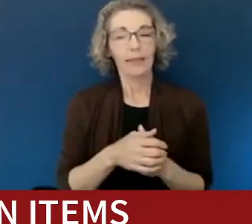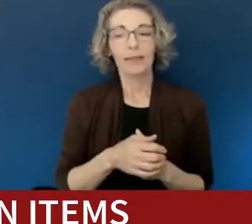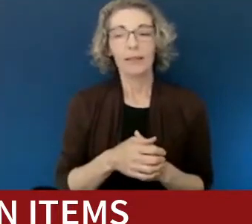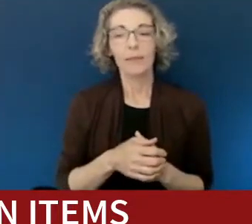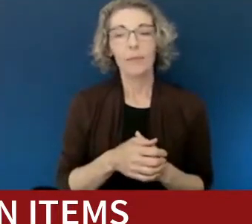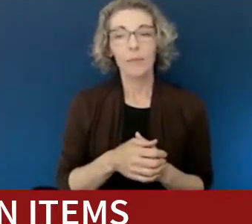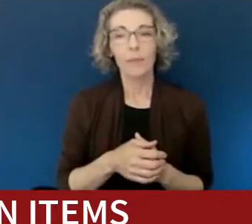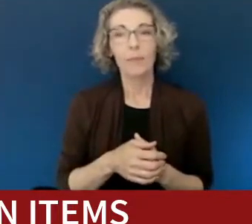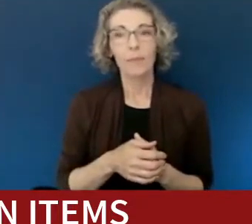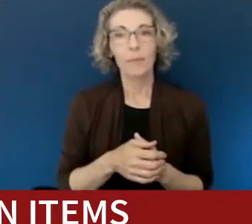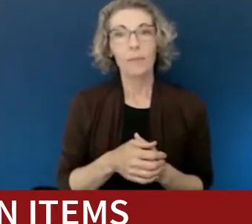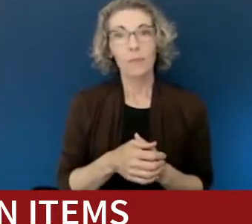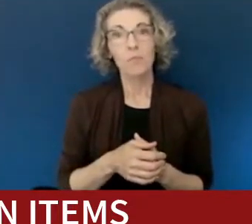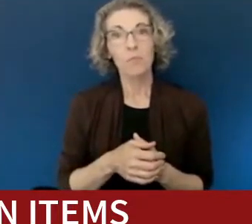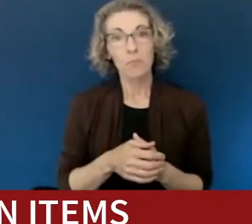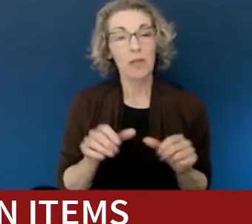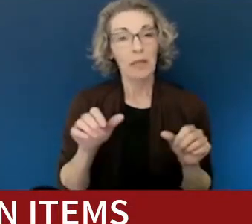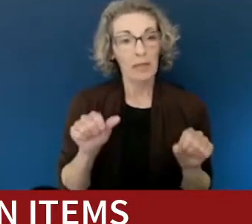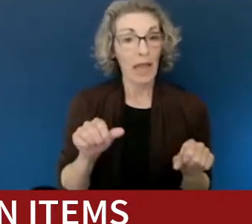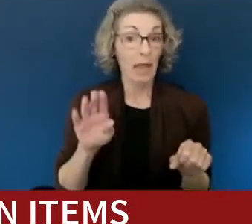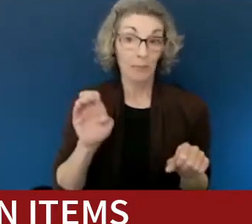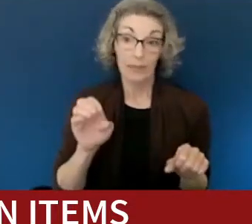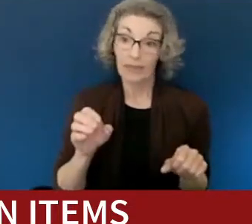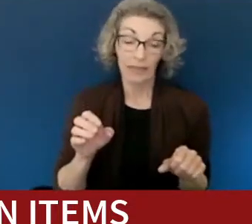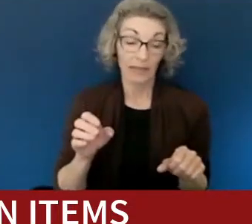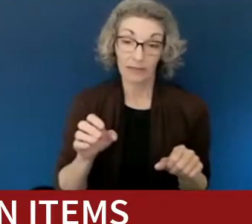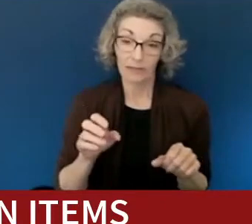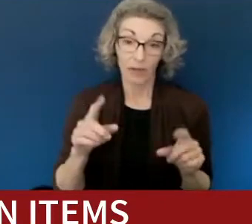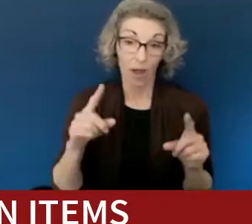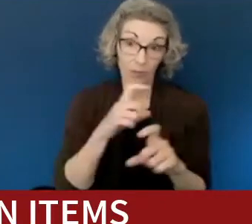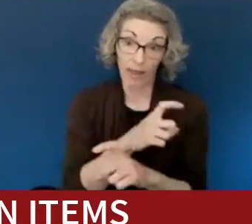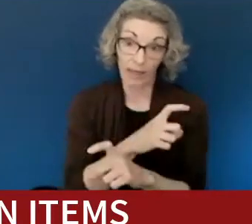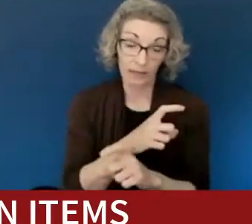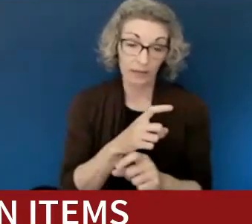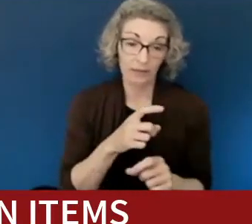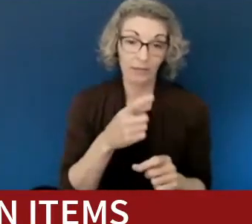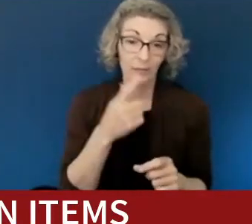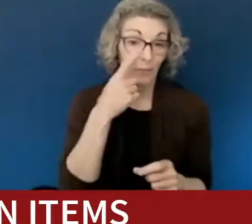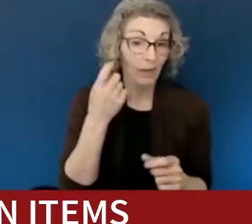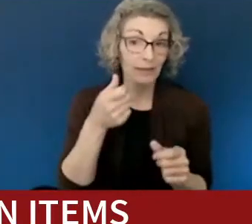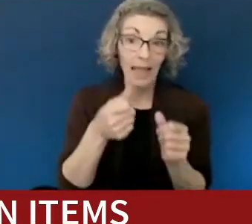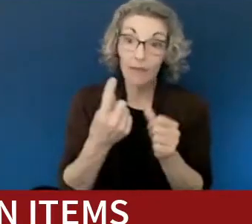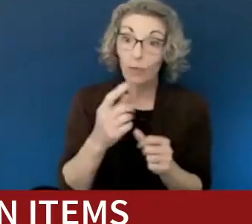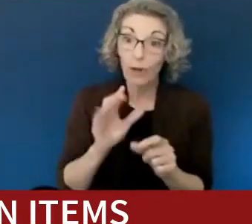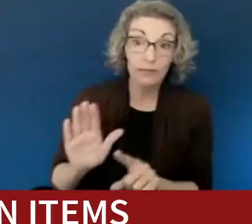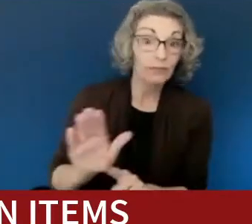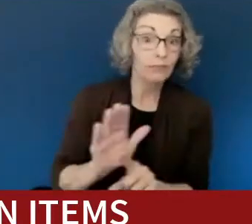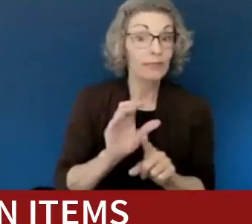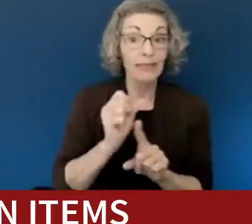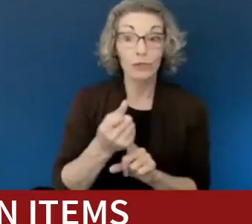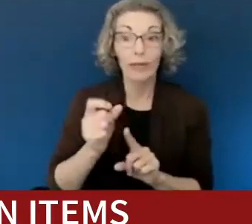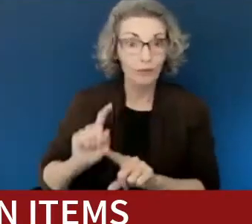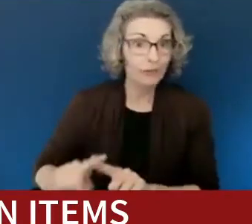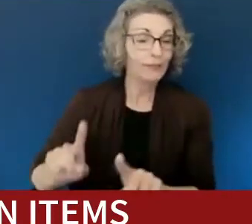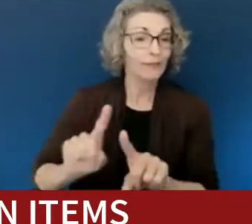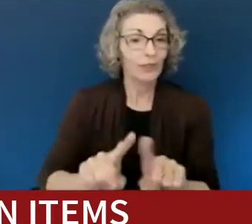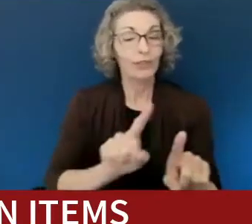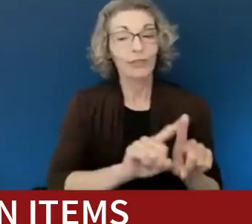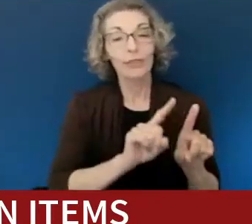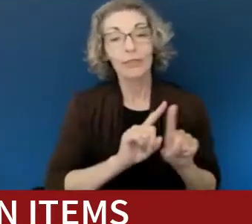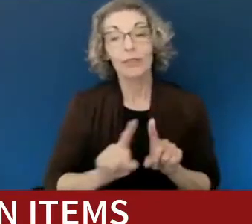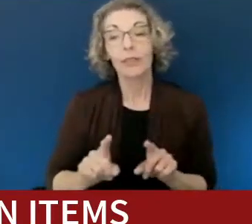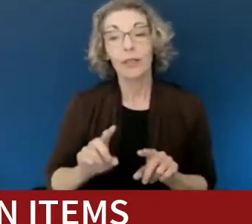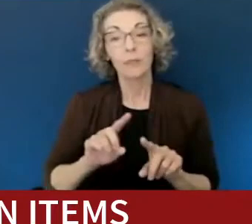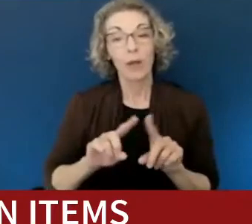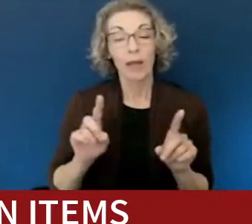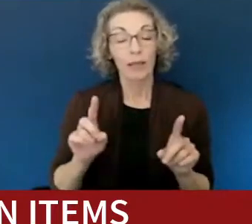very complex because everyone's situation is so different, but that can